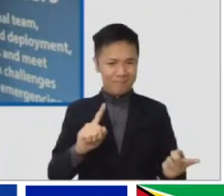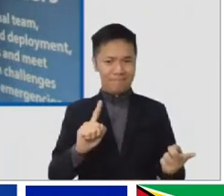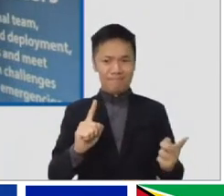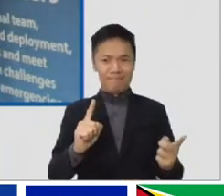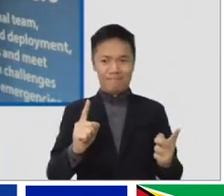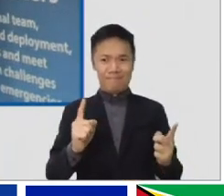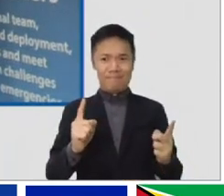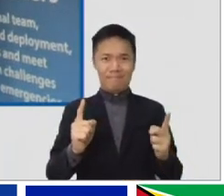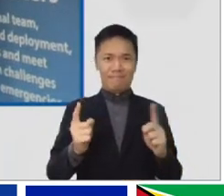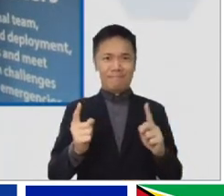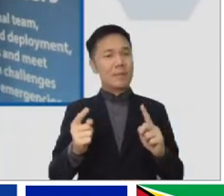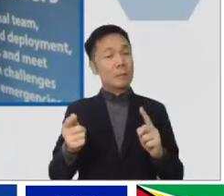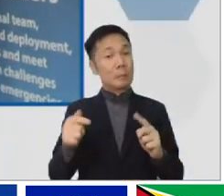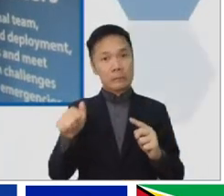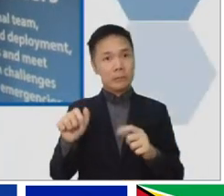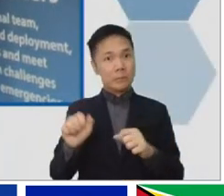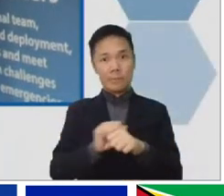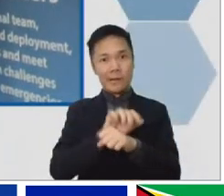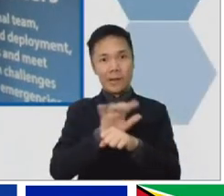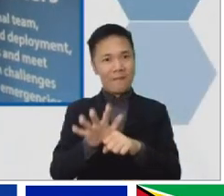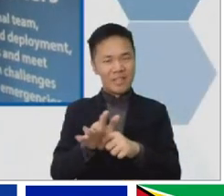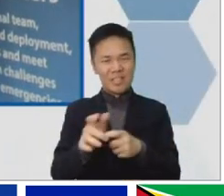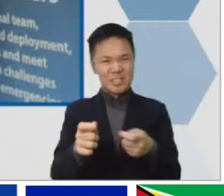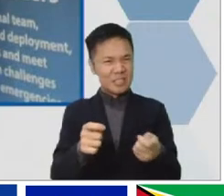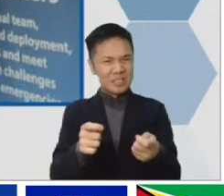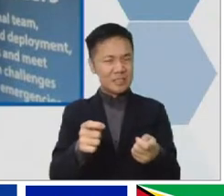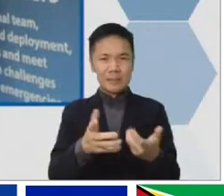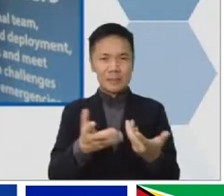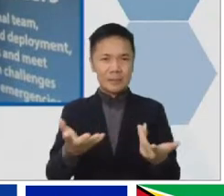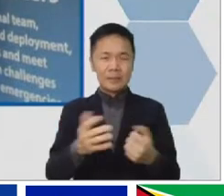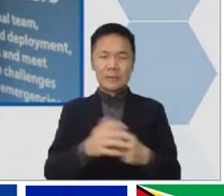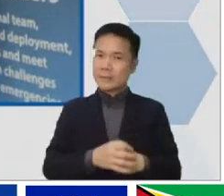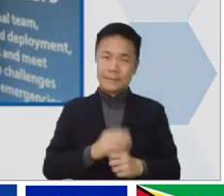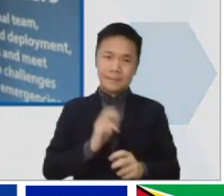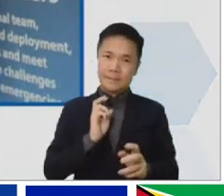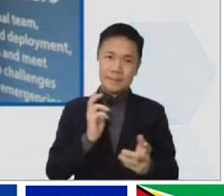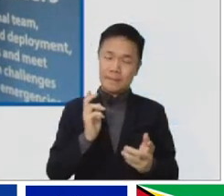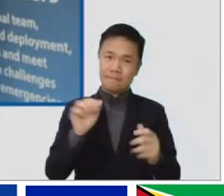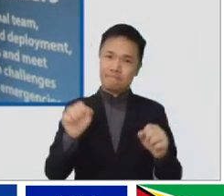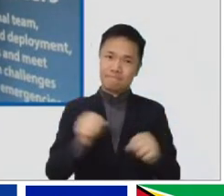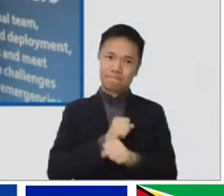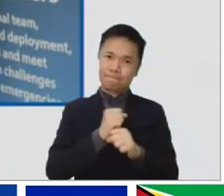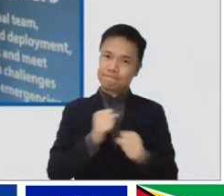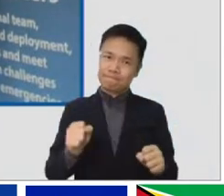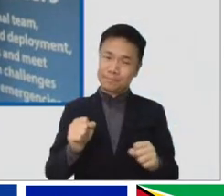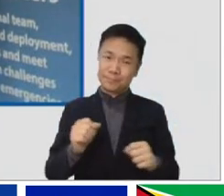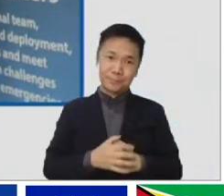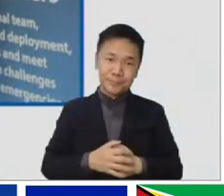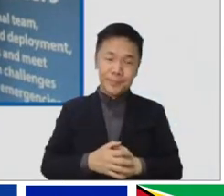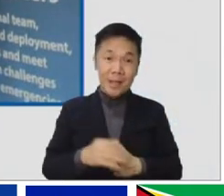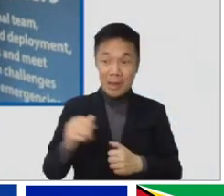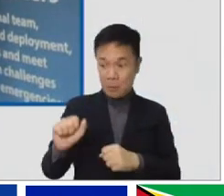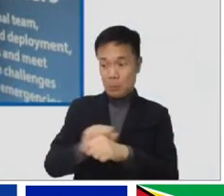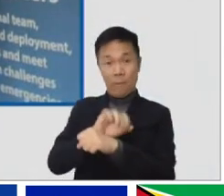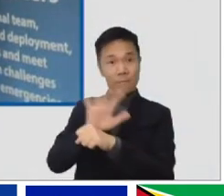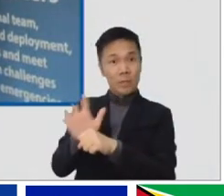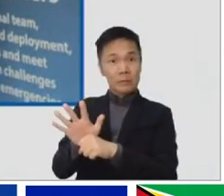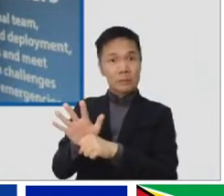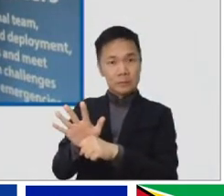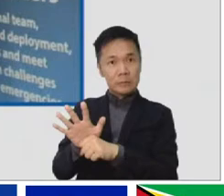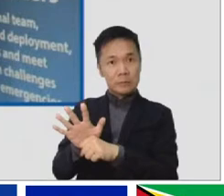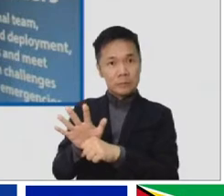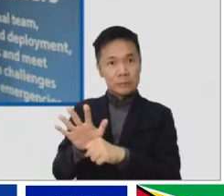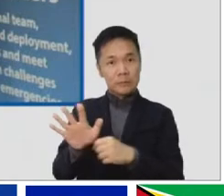the management of disasters. And COVID-19 pandemic has shown us that this should